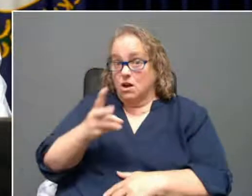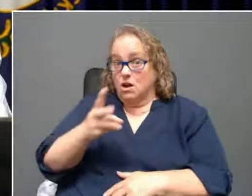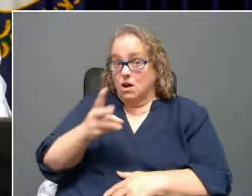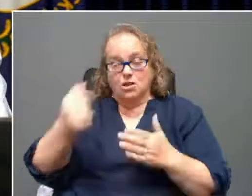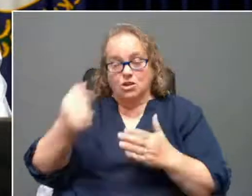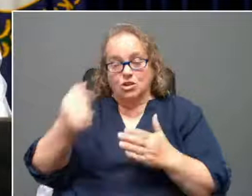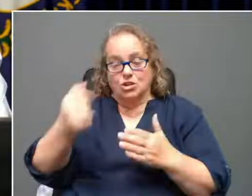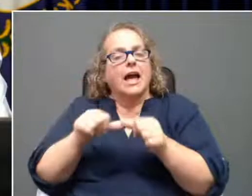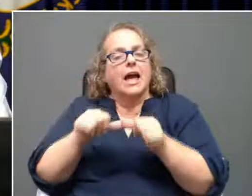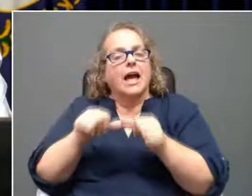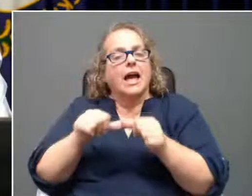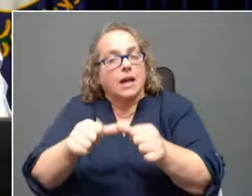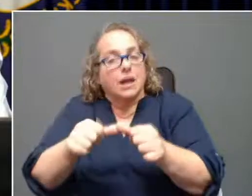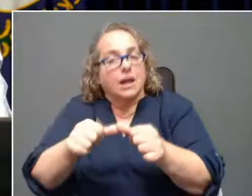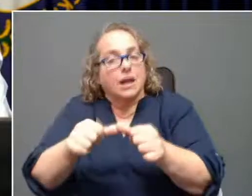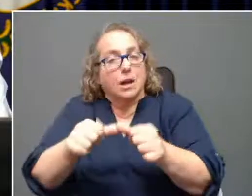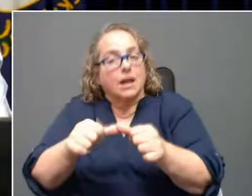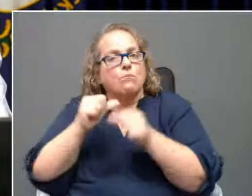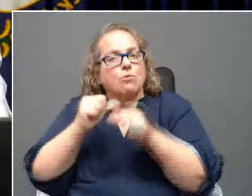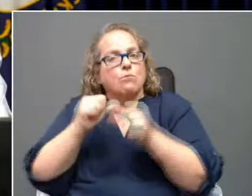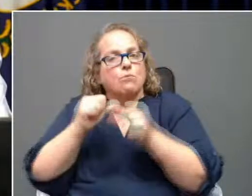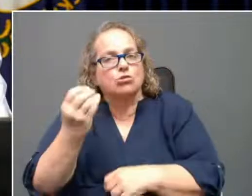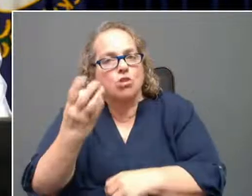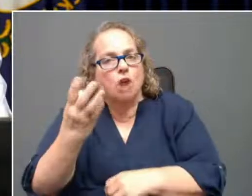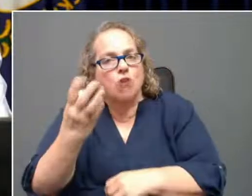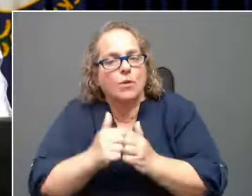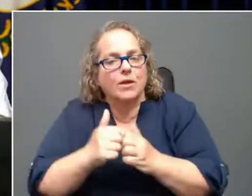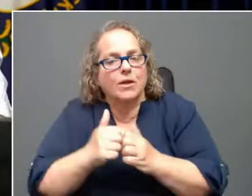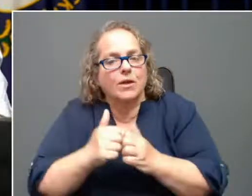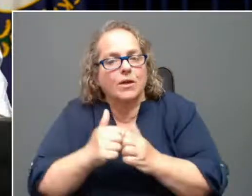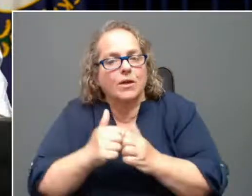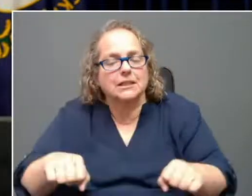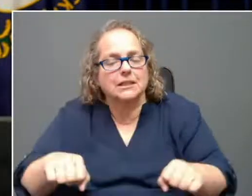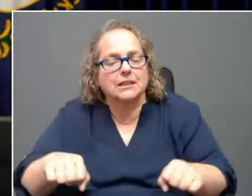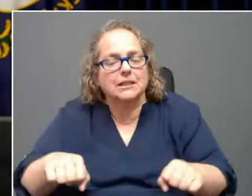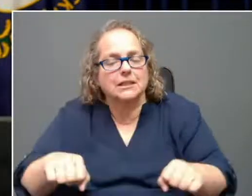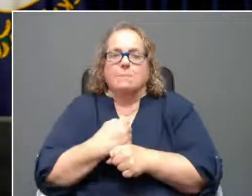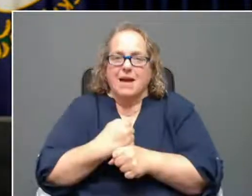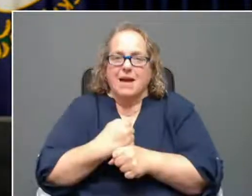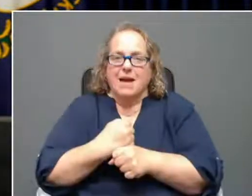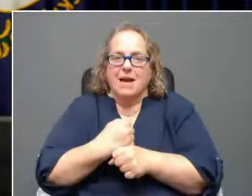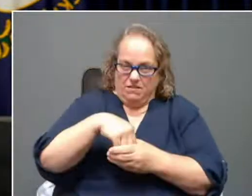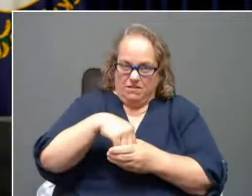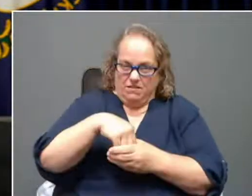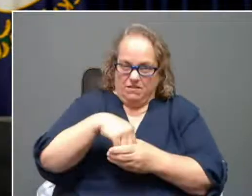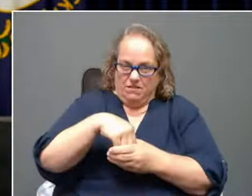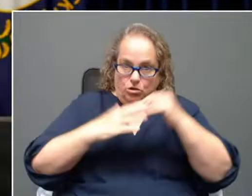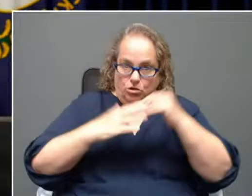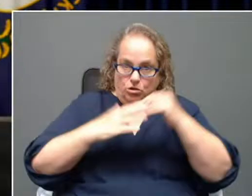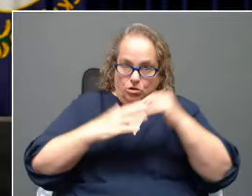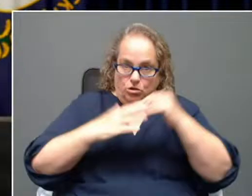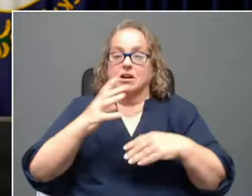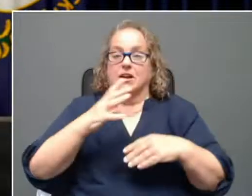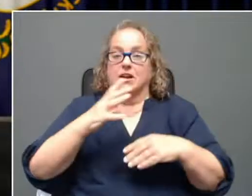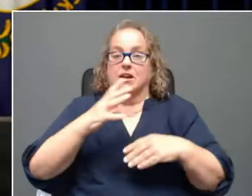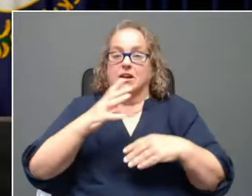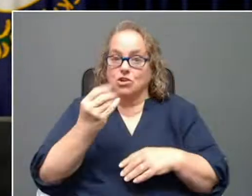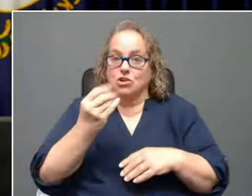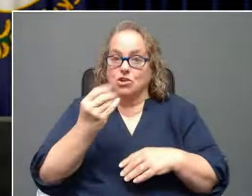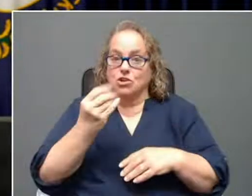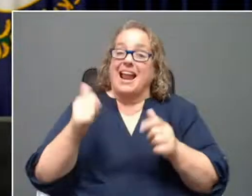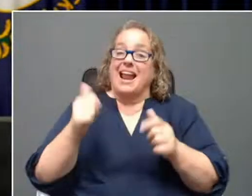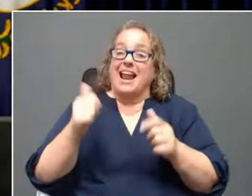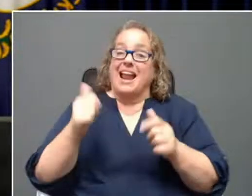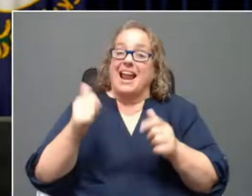dealing with the system. They create the construction or the implementation jobs, but every $1 million spent in a